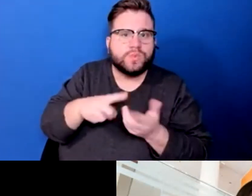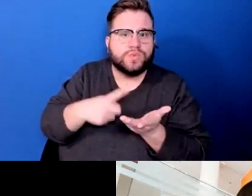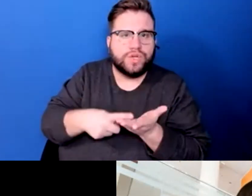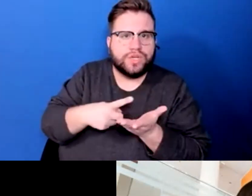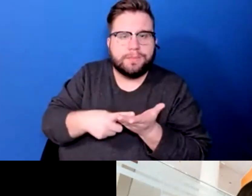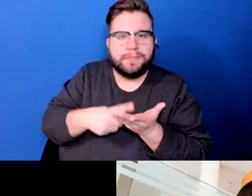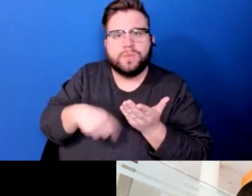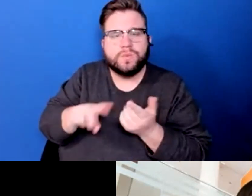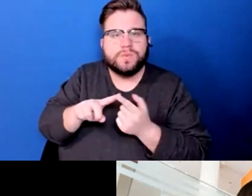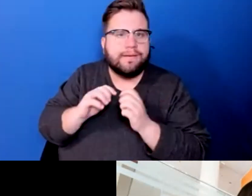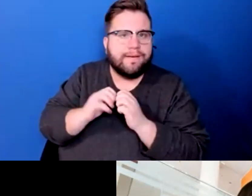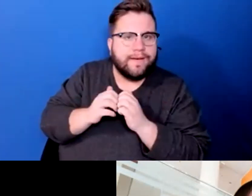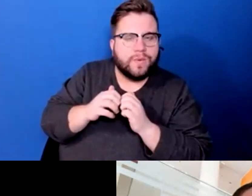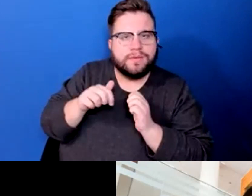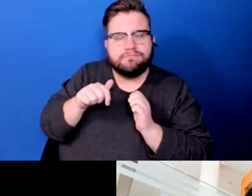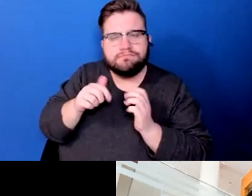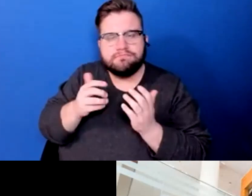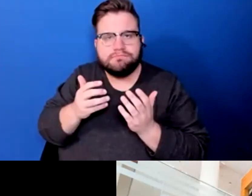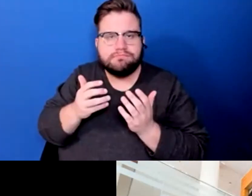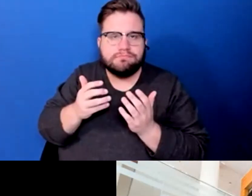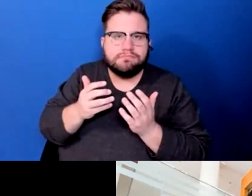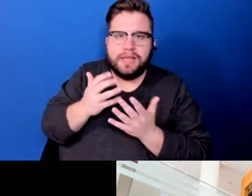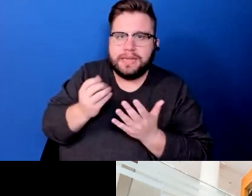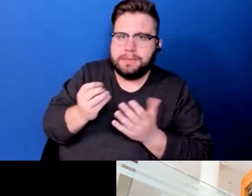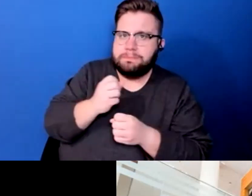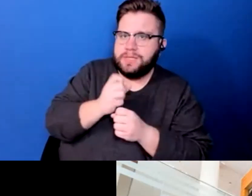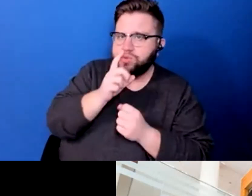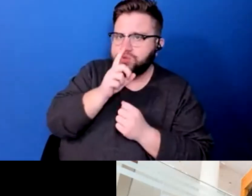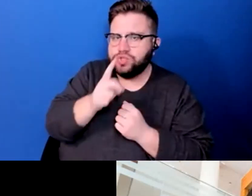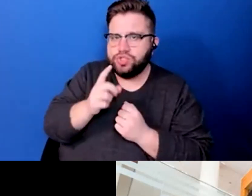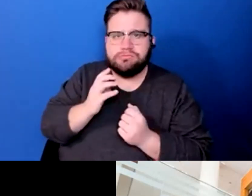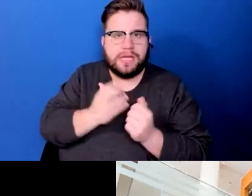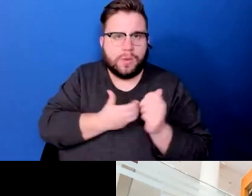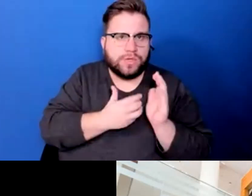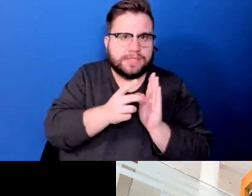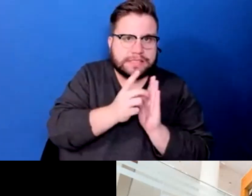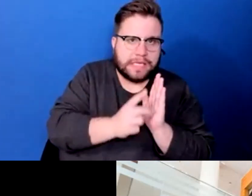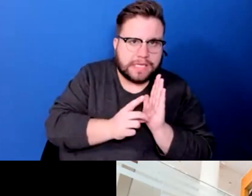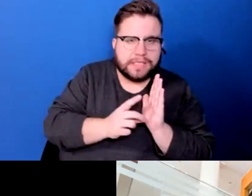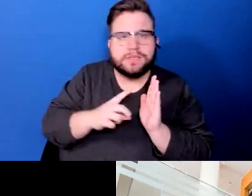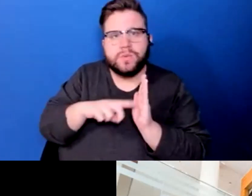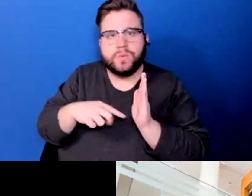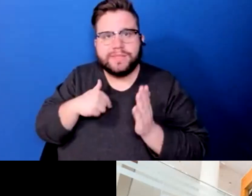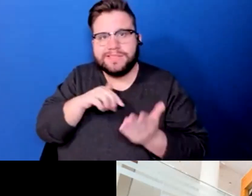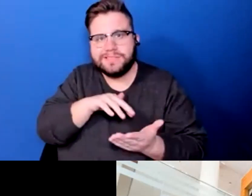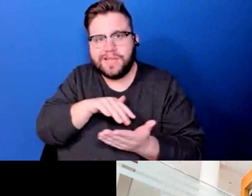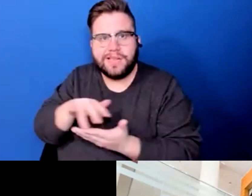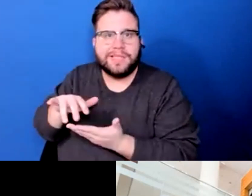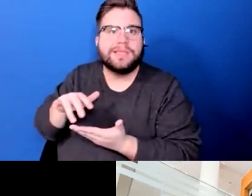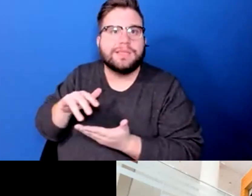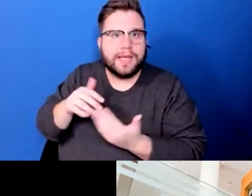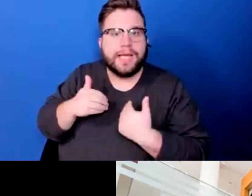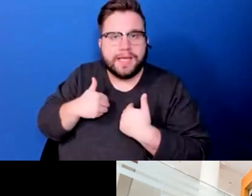how we can use, make sure that our designs and what we're studying are going to be meaningful